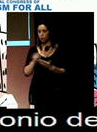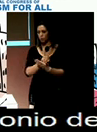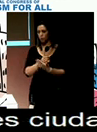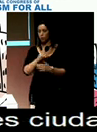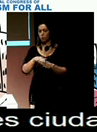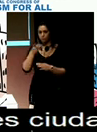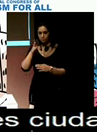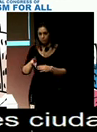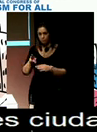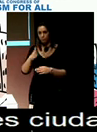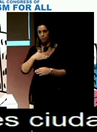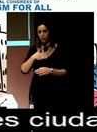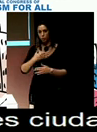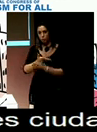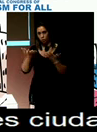everybody.